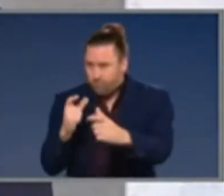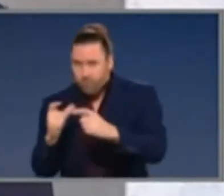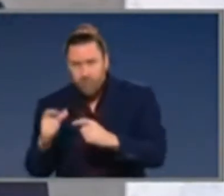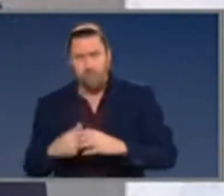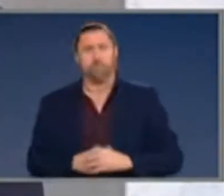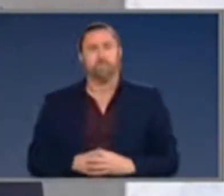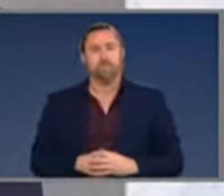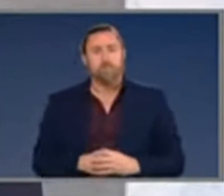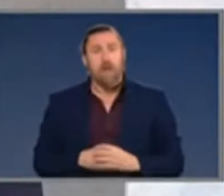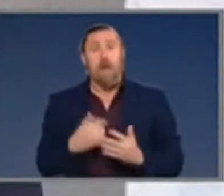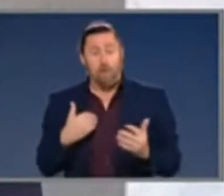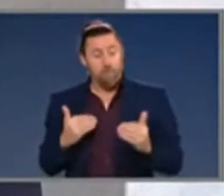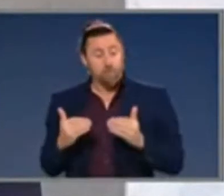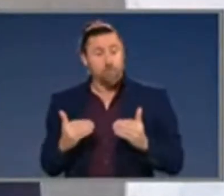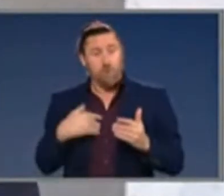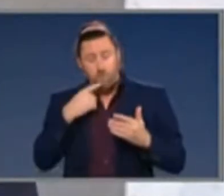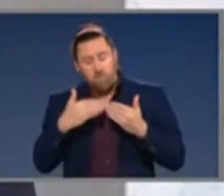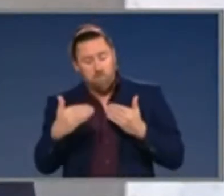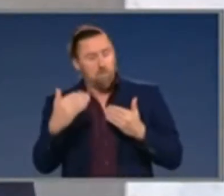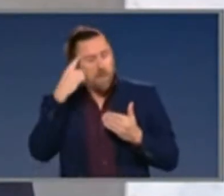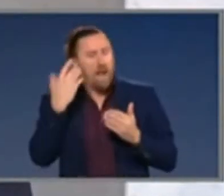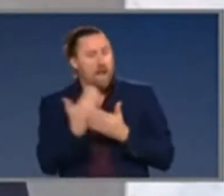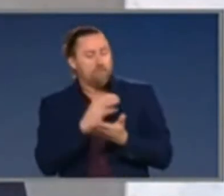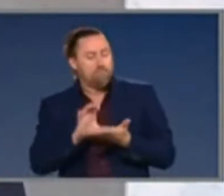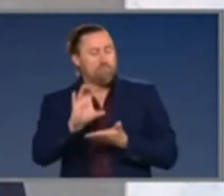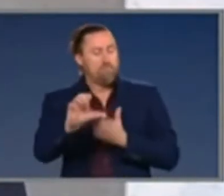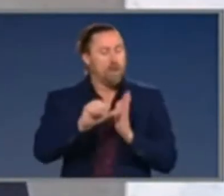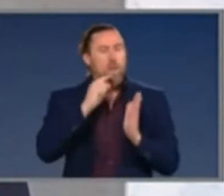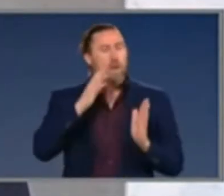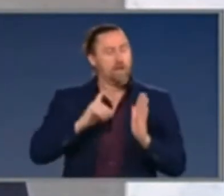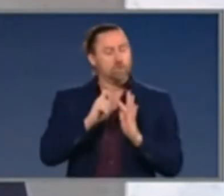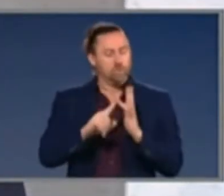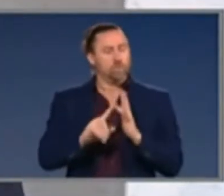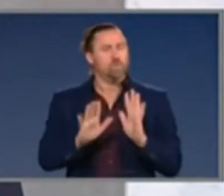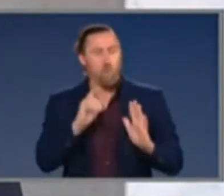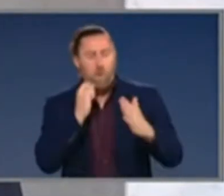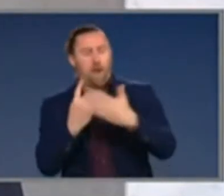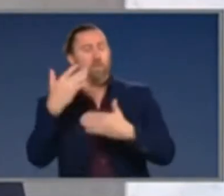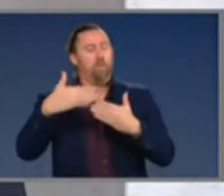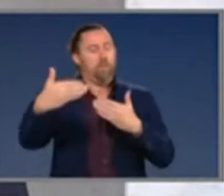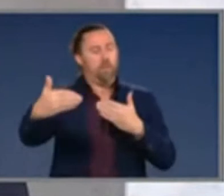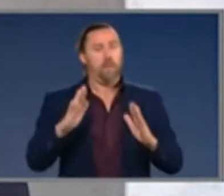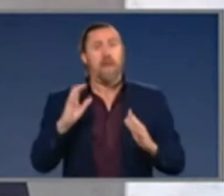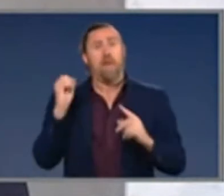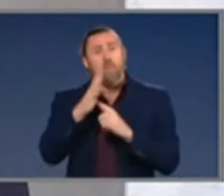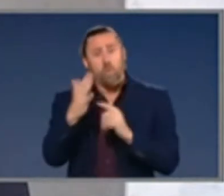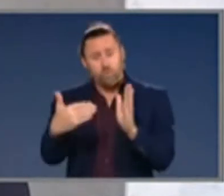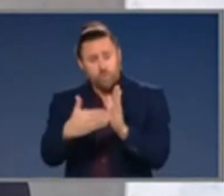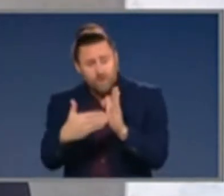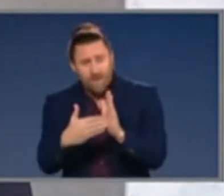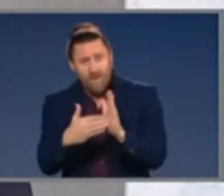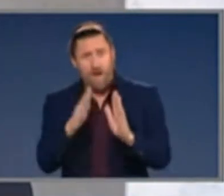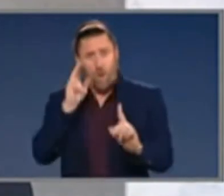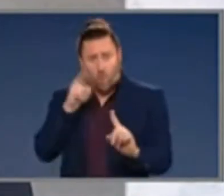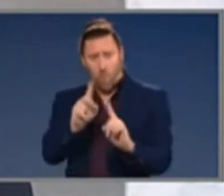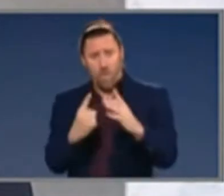and in the budget we will be making more. But what I am keen to stress today is the